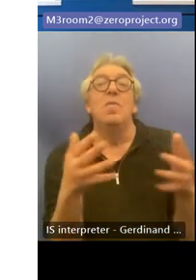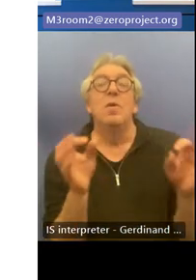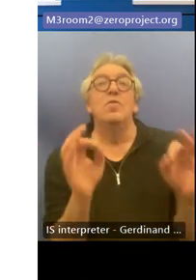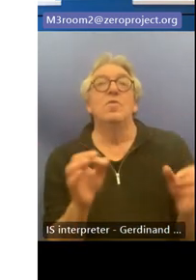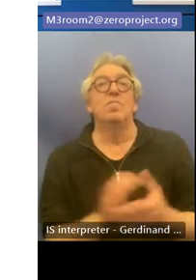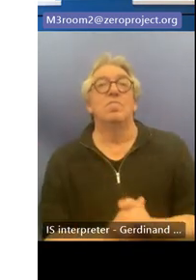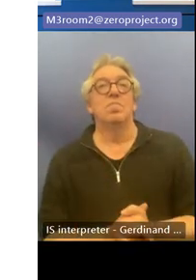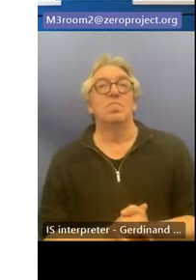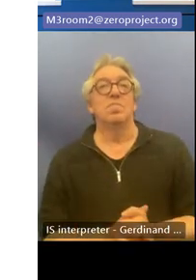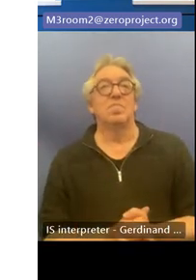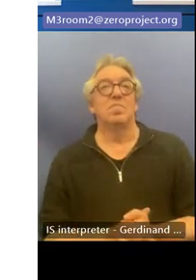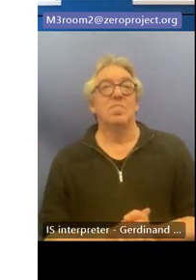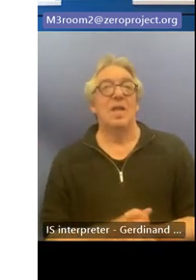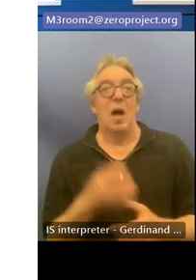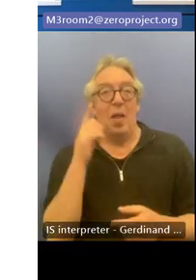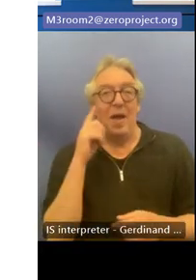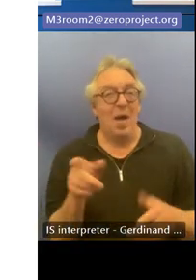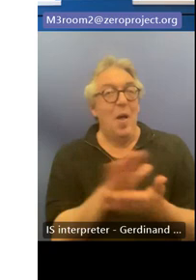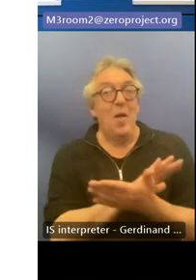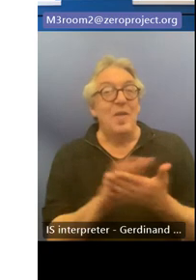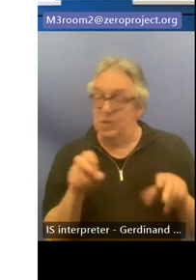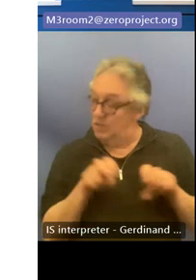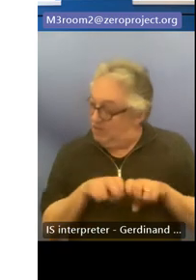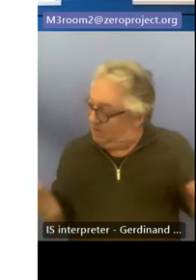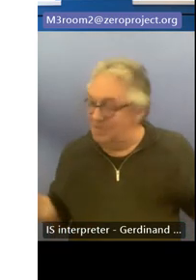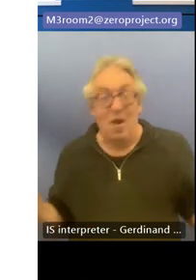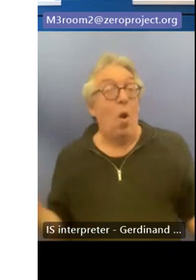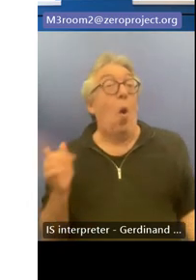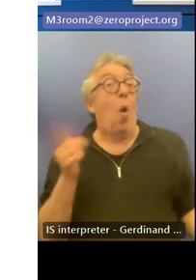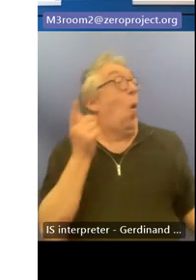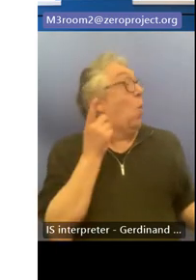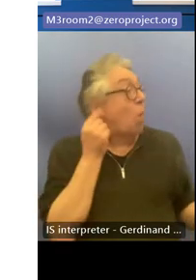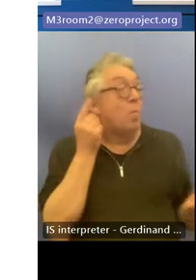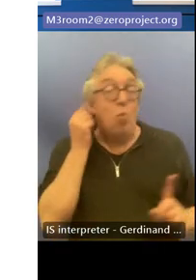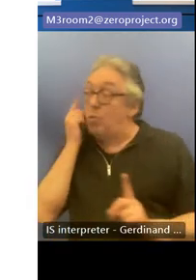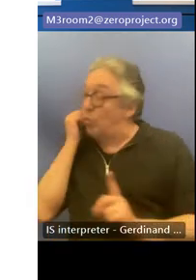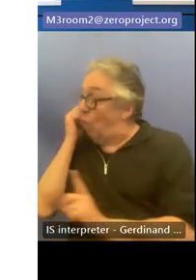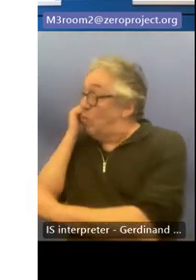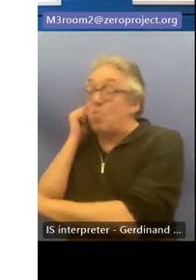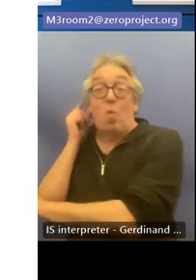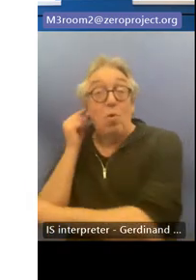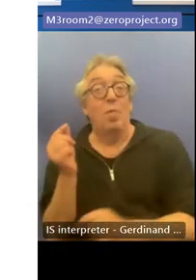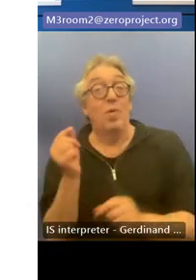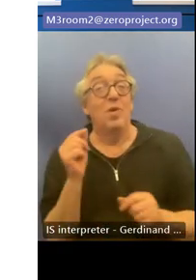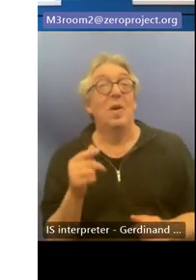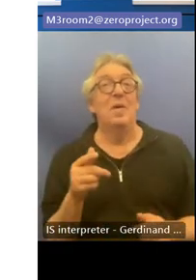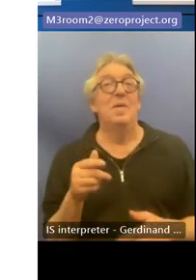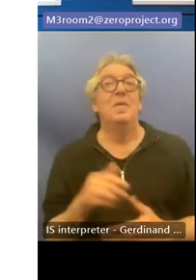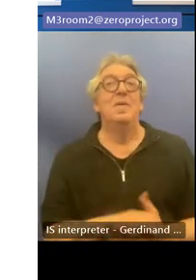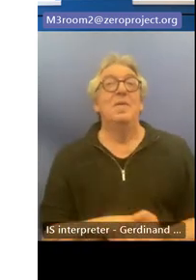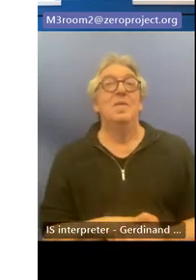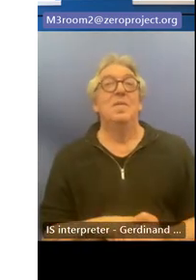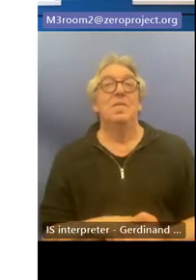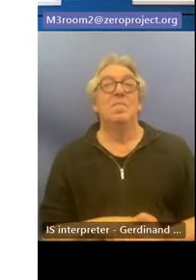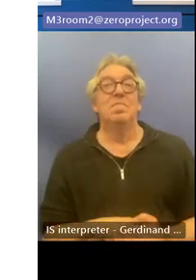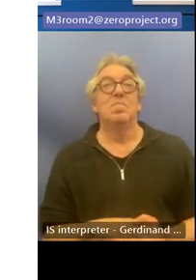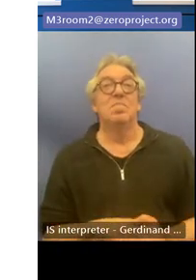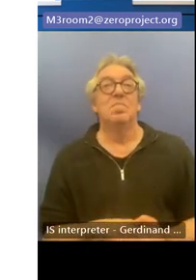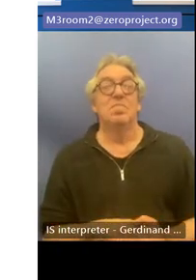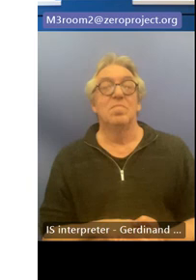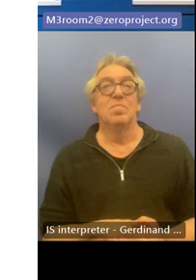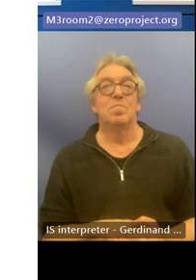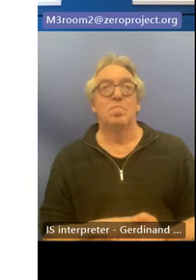it's great that we're an all-female panel. I really love that. I really appreciate that. Well, it's a bit difficult for me, and we had an internal